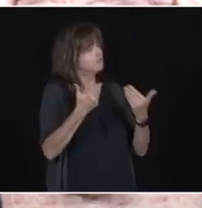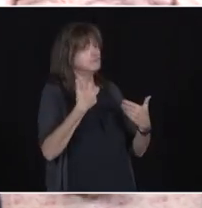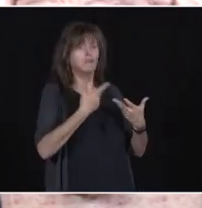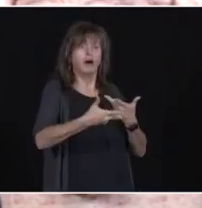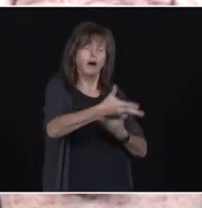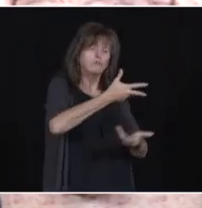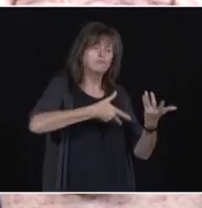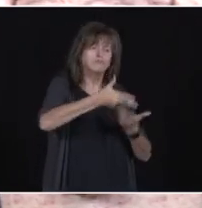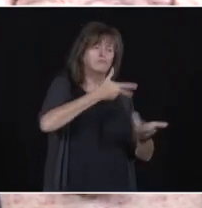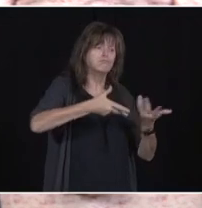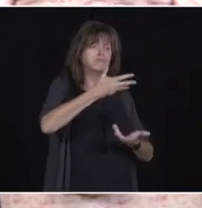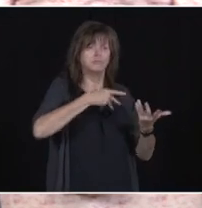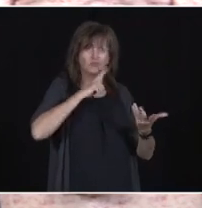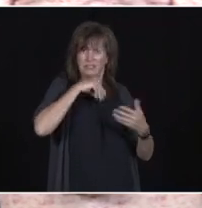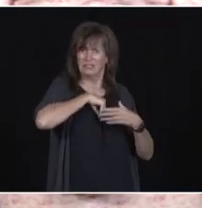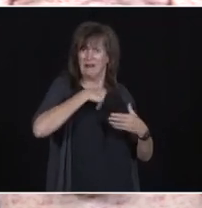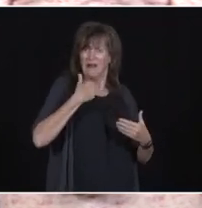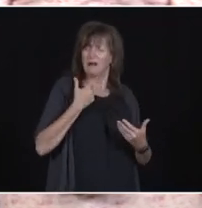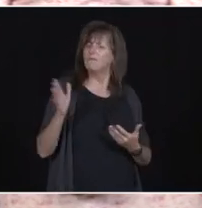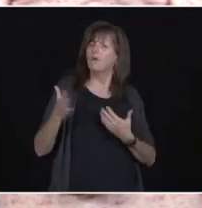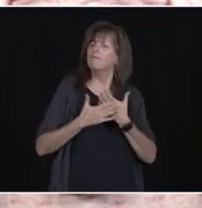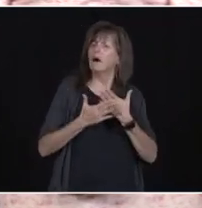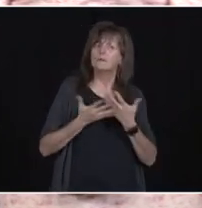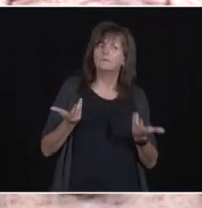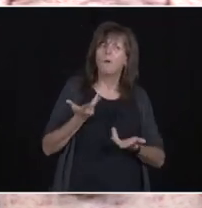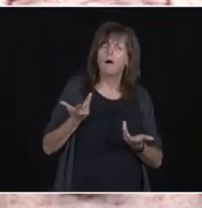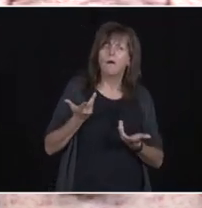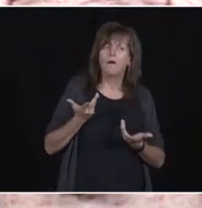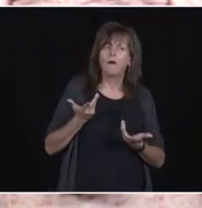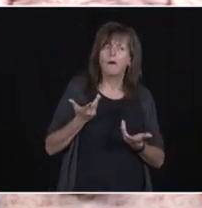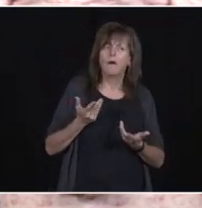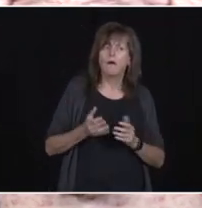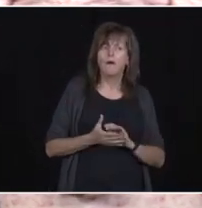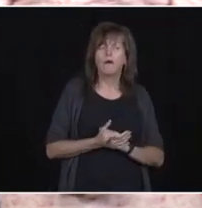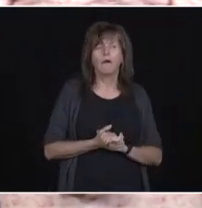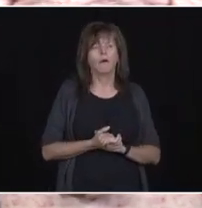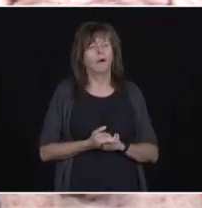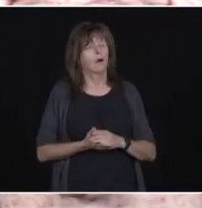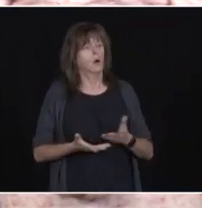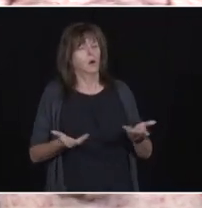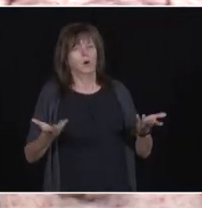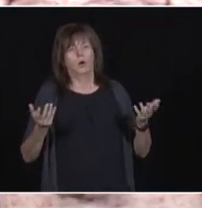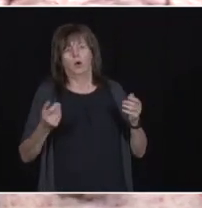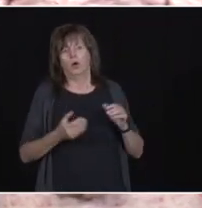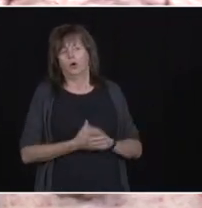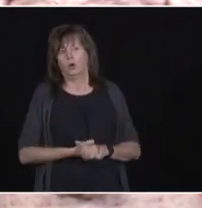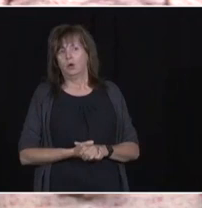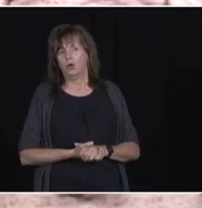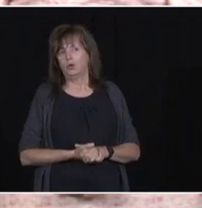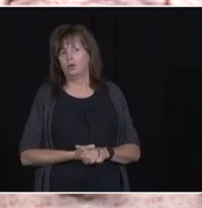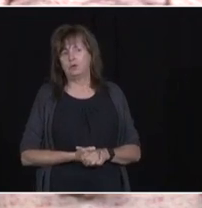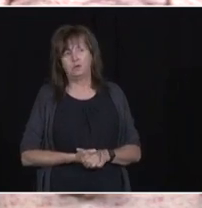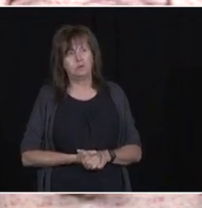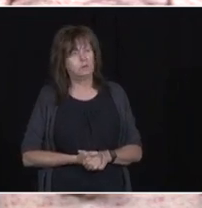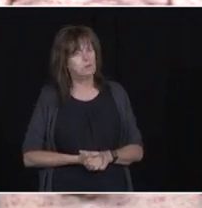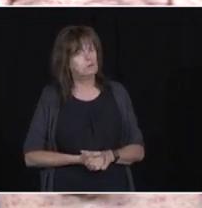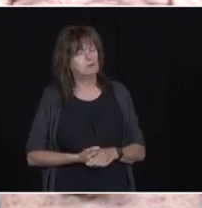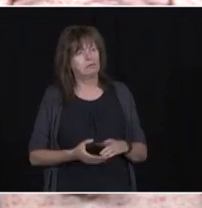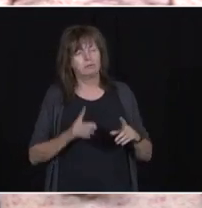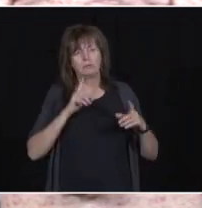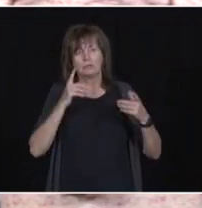this. And we're doing, I say we again, the 14 and a half million people are doing a great job fighting